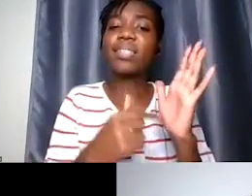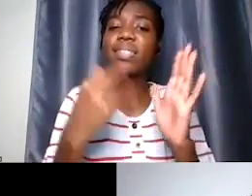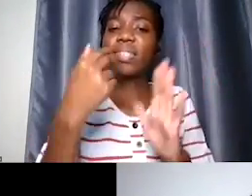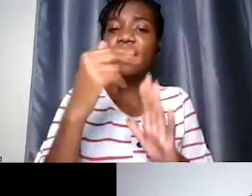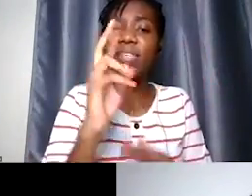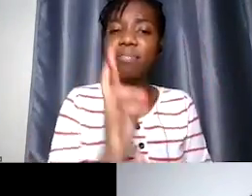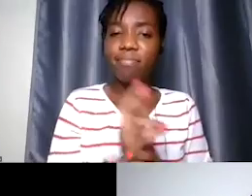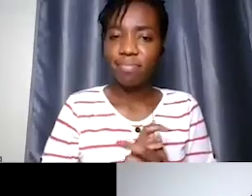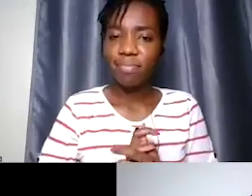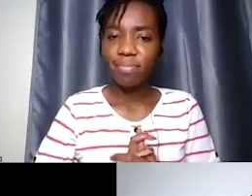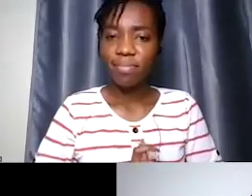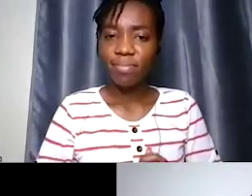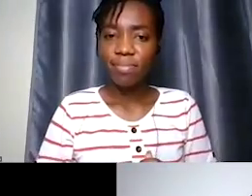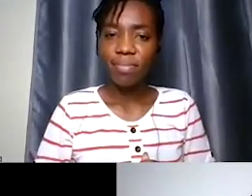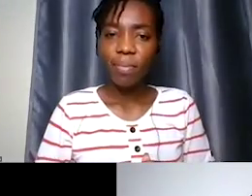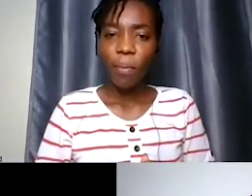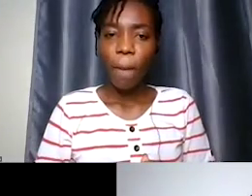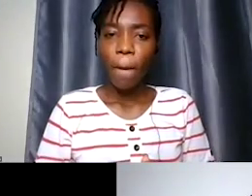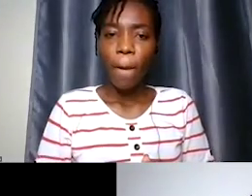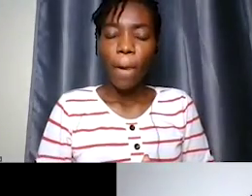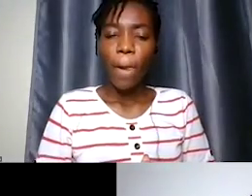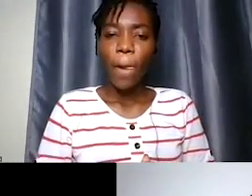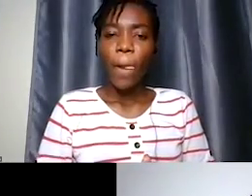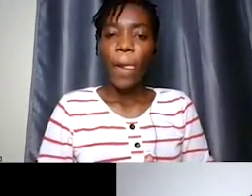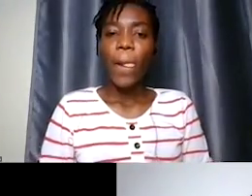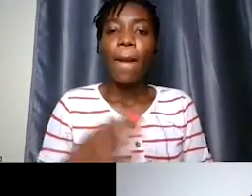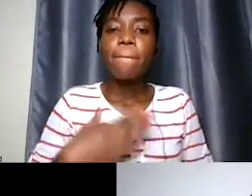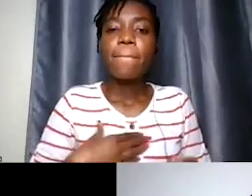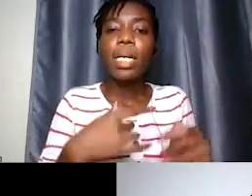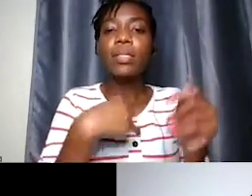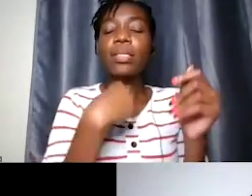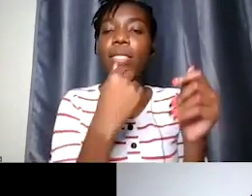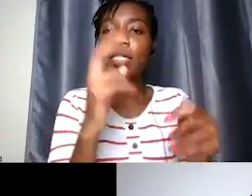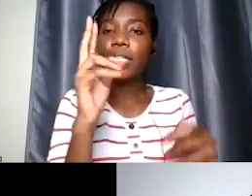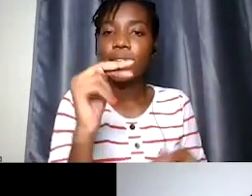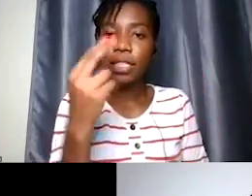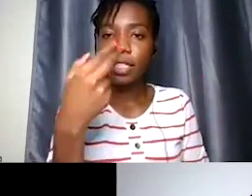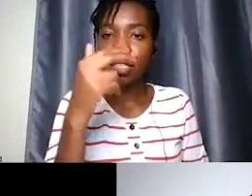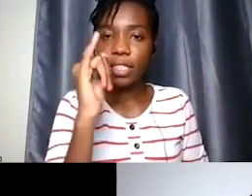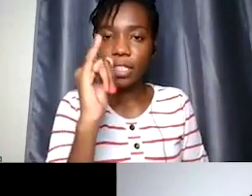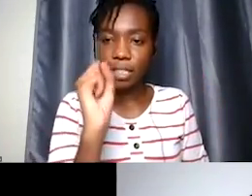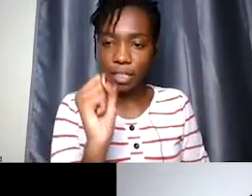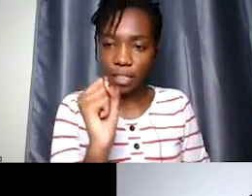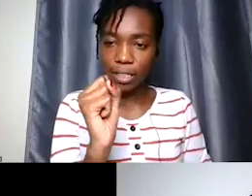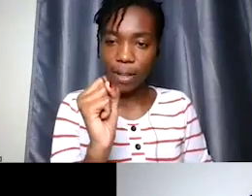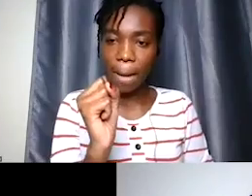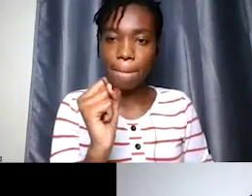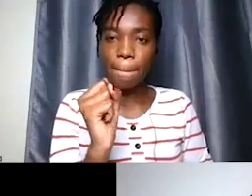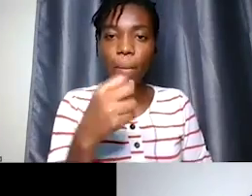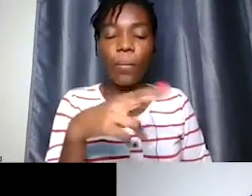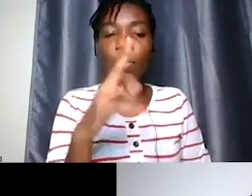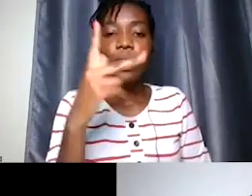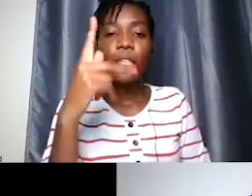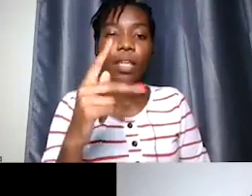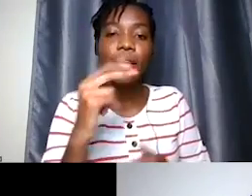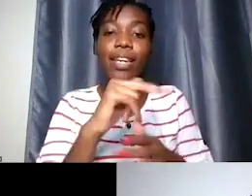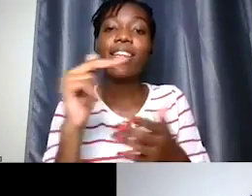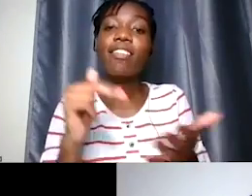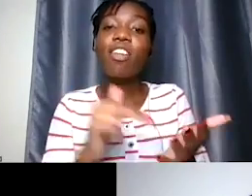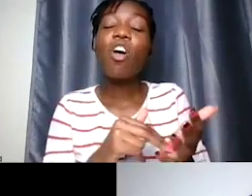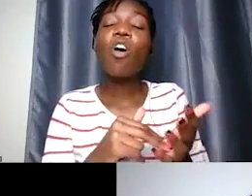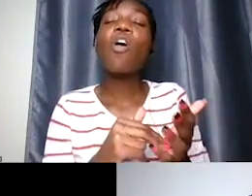I will tell you from the NHS here in UK. NHS is National Hospital